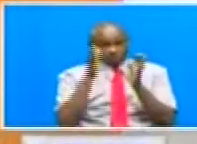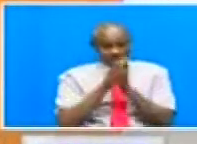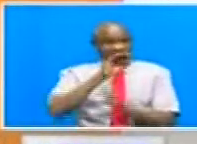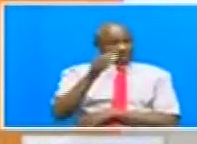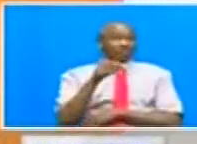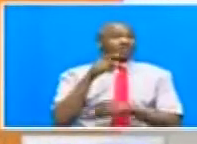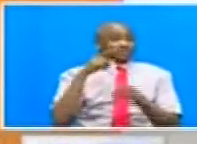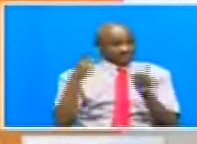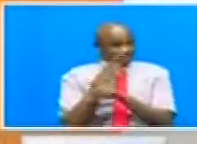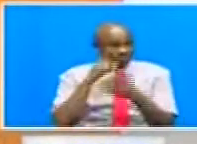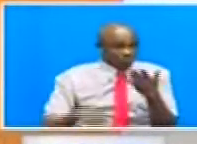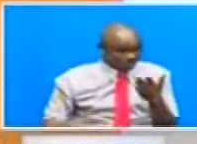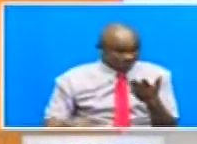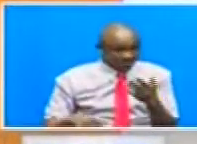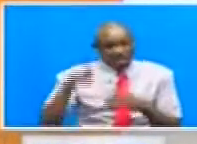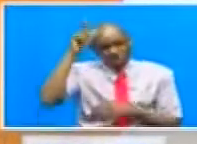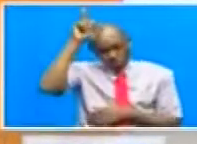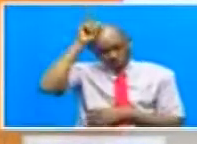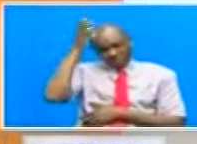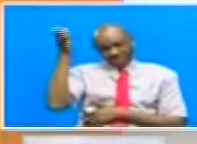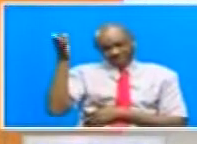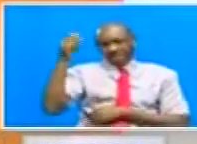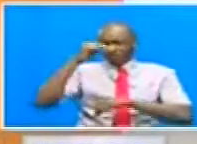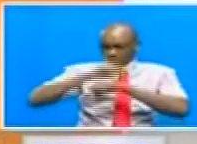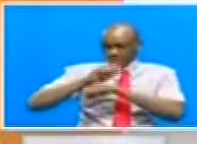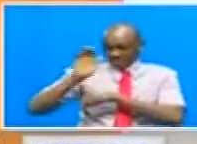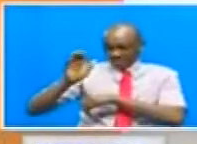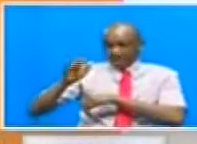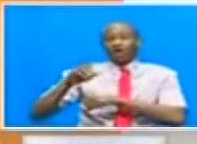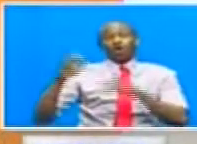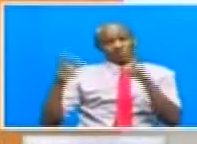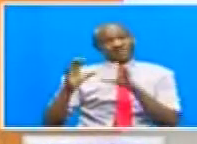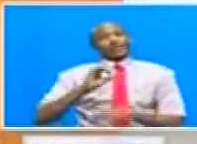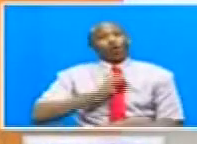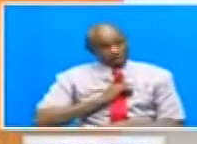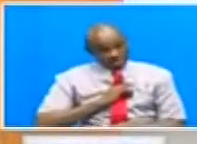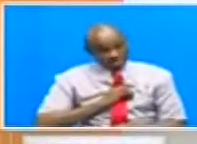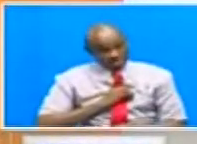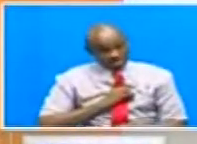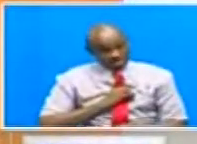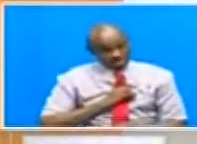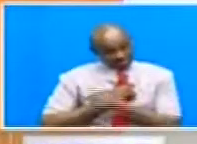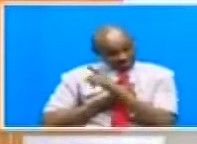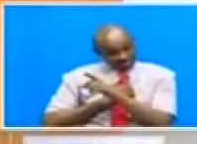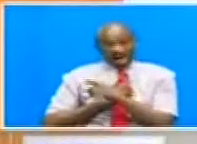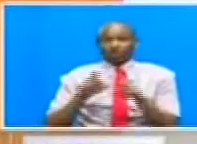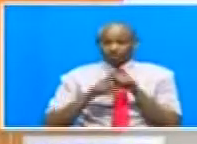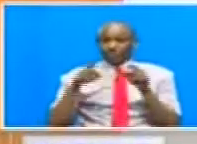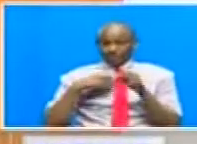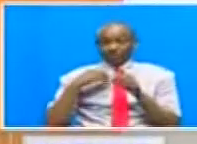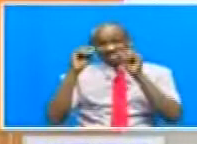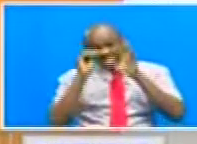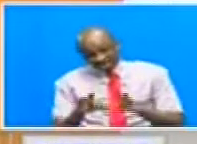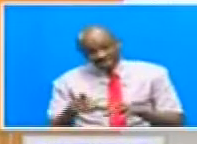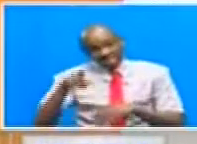one, the rural areas, the schools are actually owned by the community, mm-hmm. where even the administrators, the teachers,